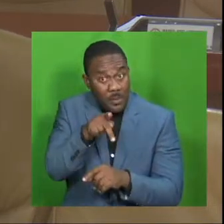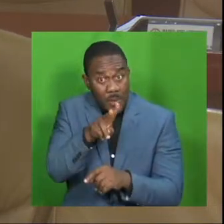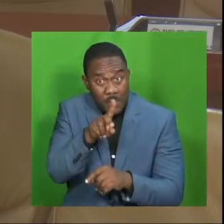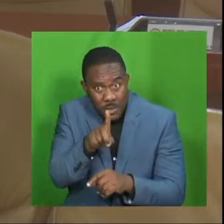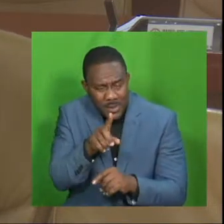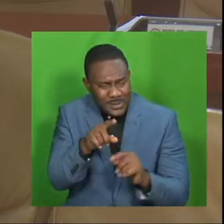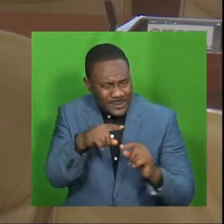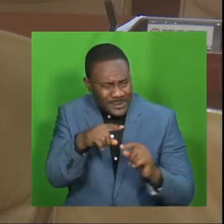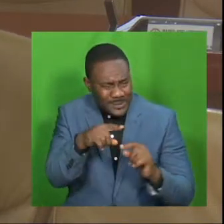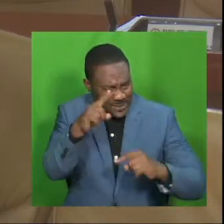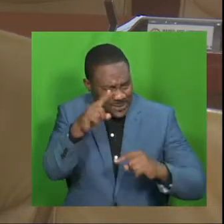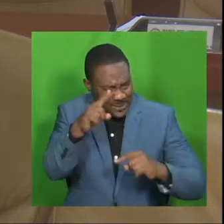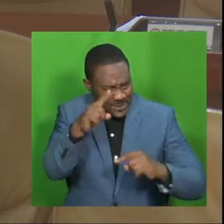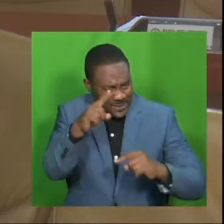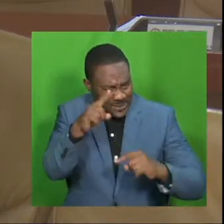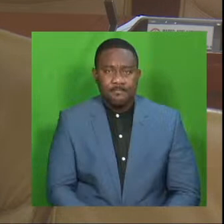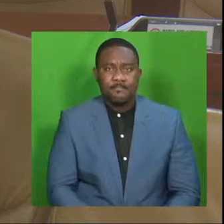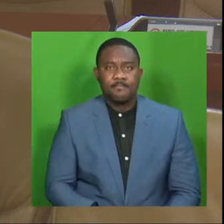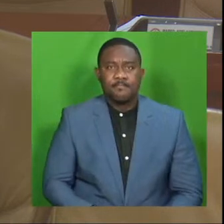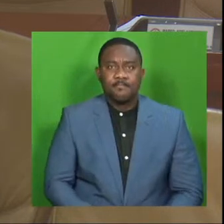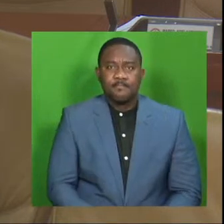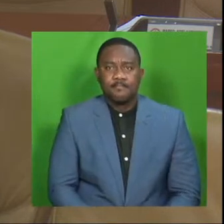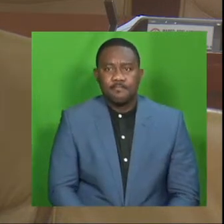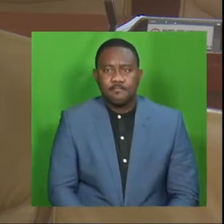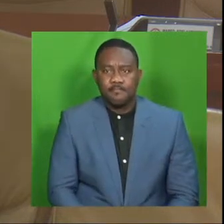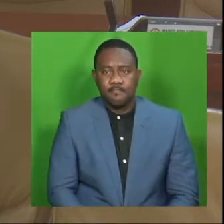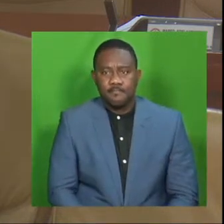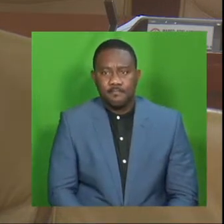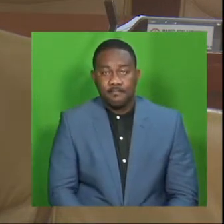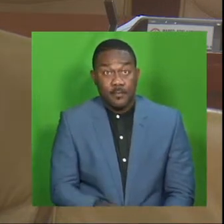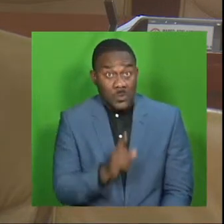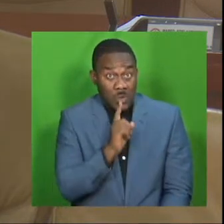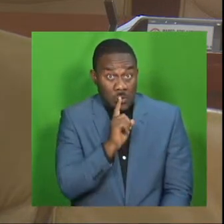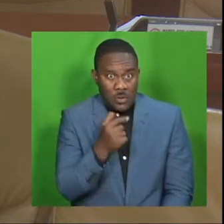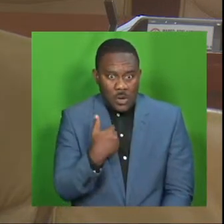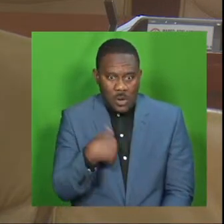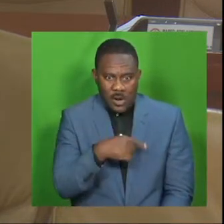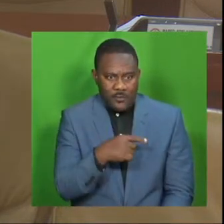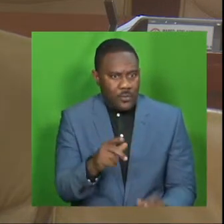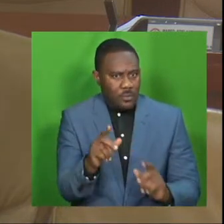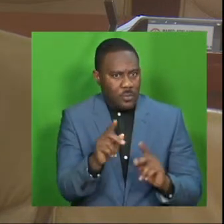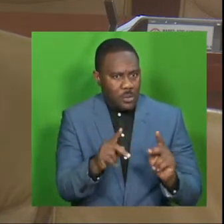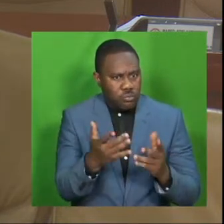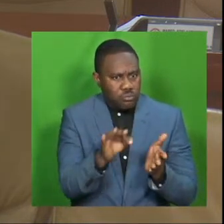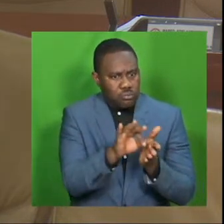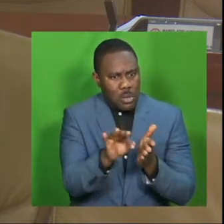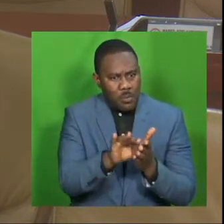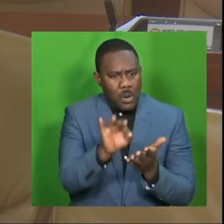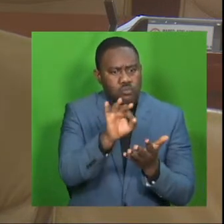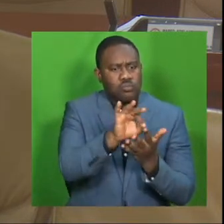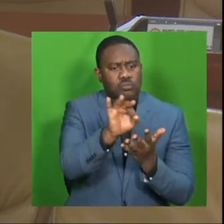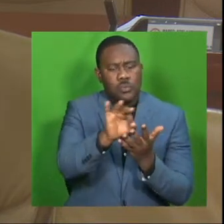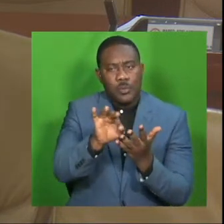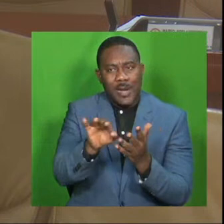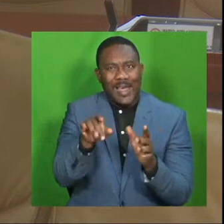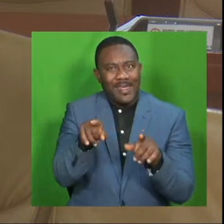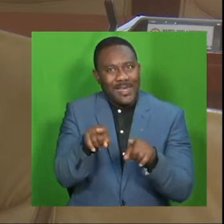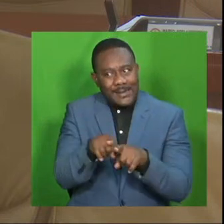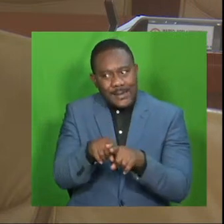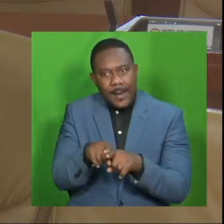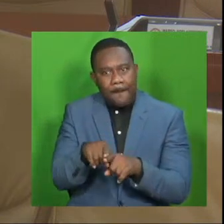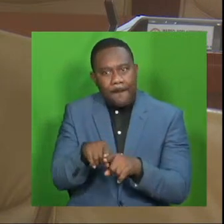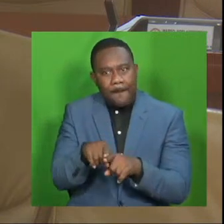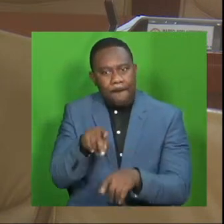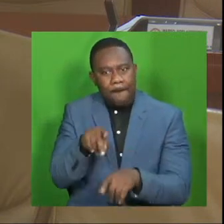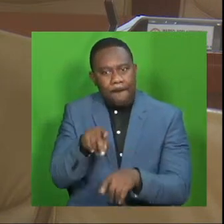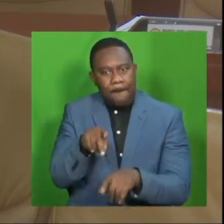of vulnerabilities. And so just like we have a population caucus, I think the time has come for the Parliament of Ghana to have